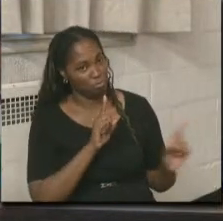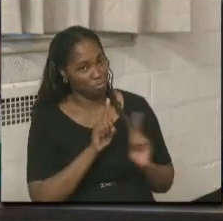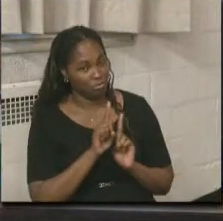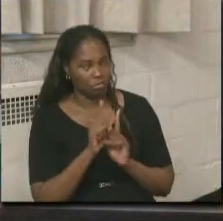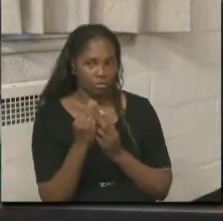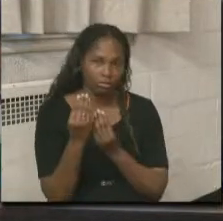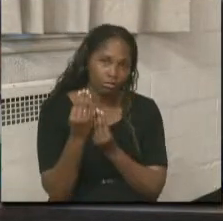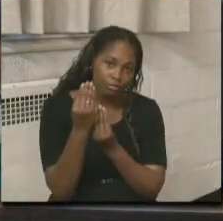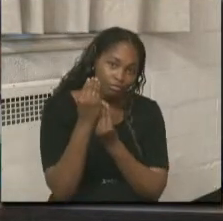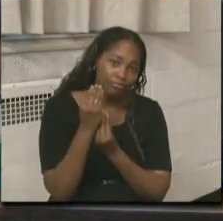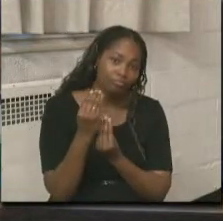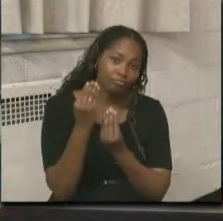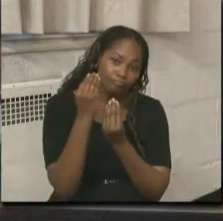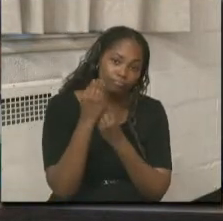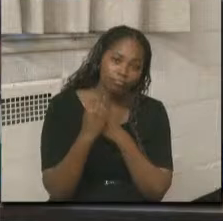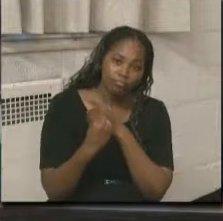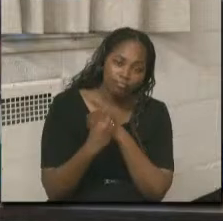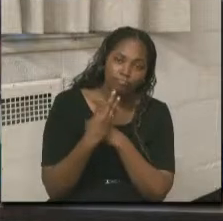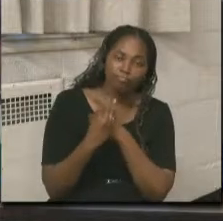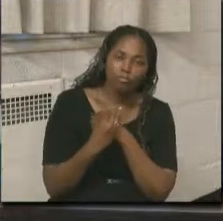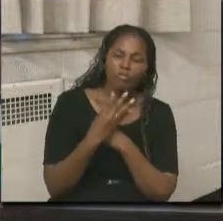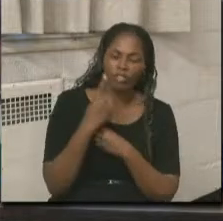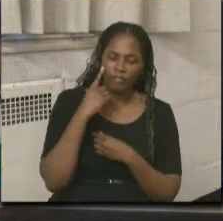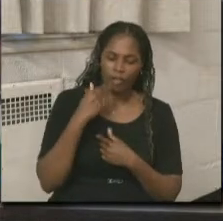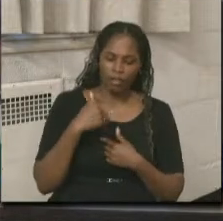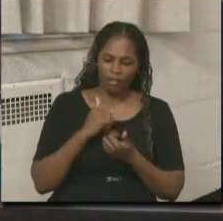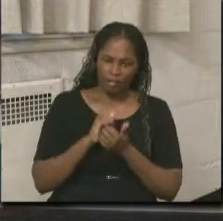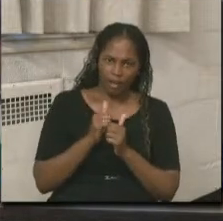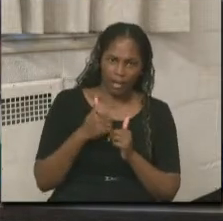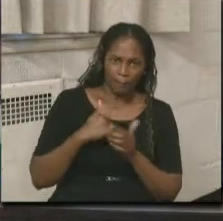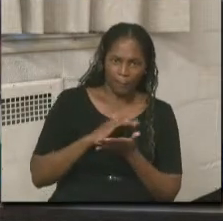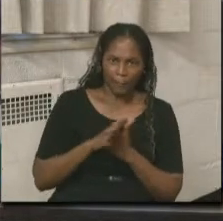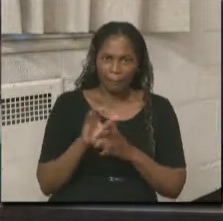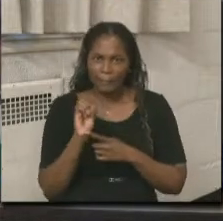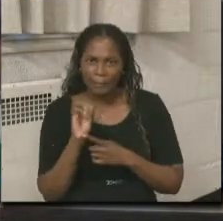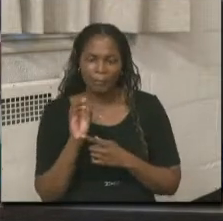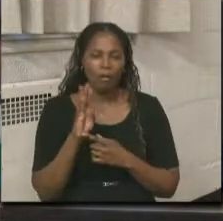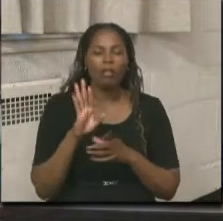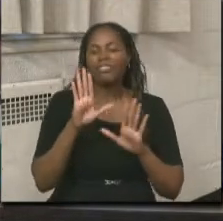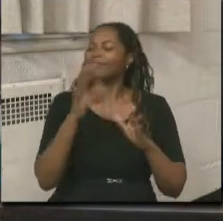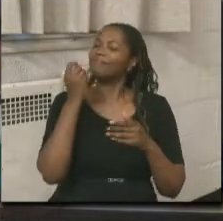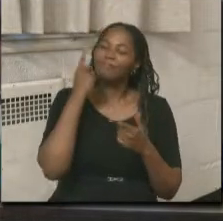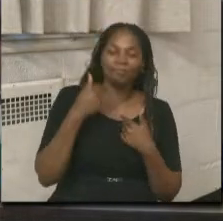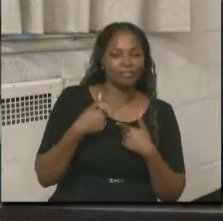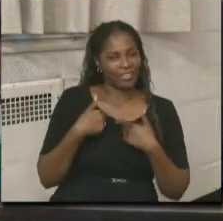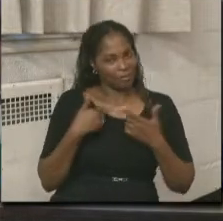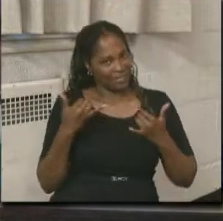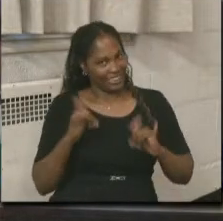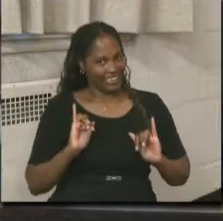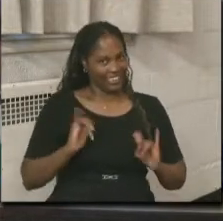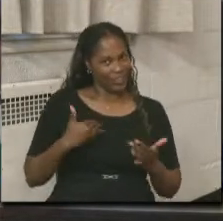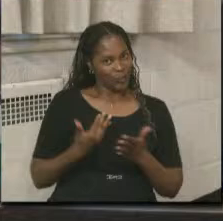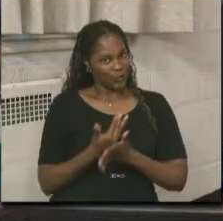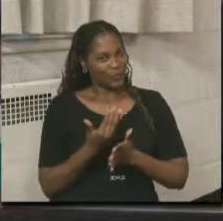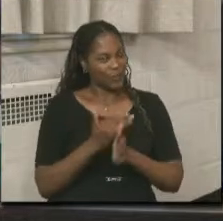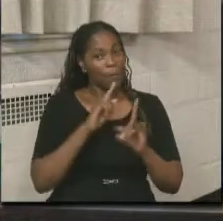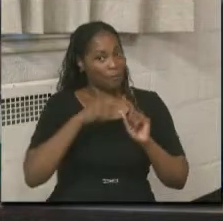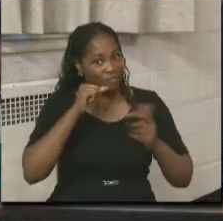genuine guidance for everything I had to do as SMOB. But I'm not at my thank yous yet. I'm still getting through my story. Okay.